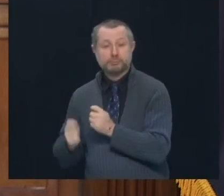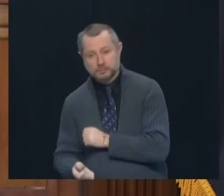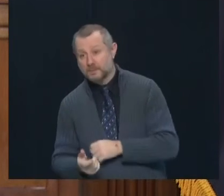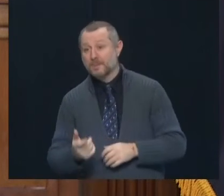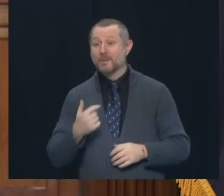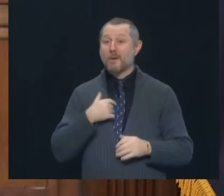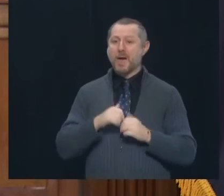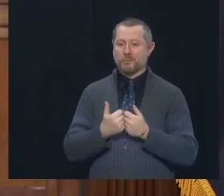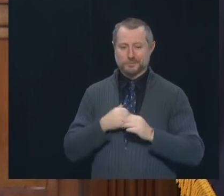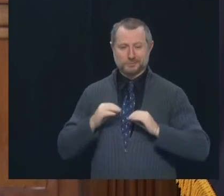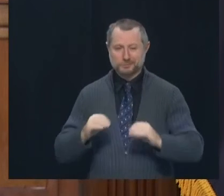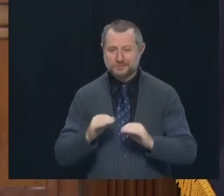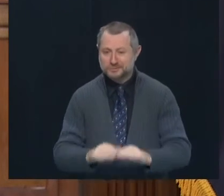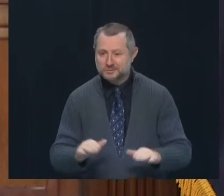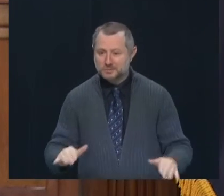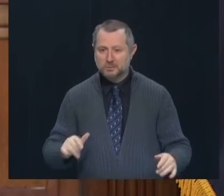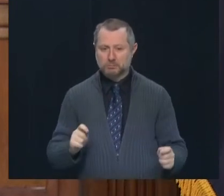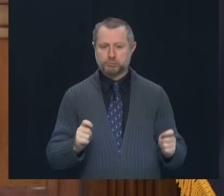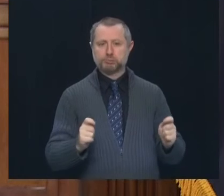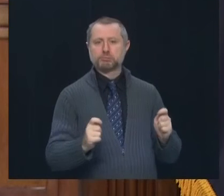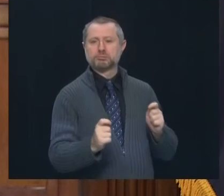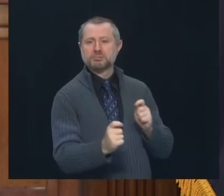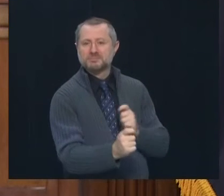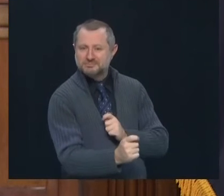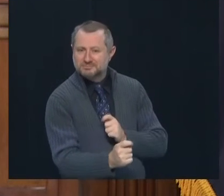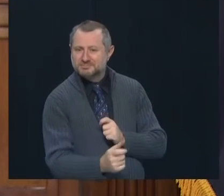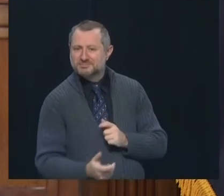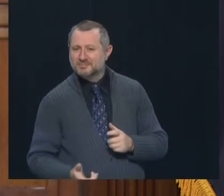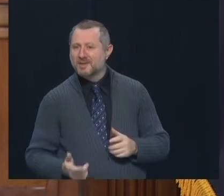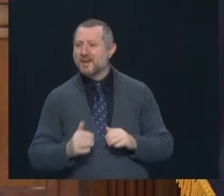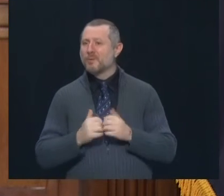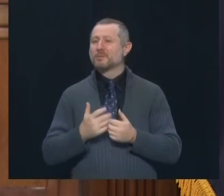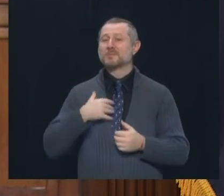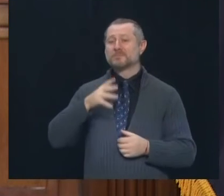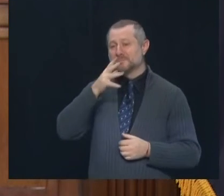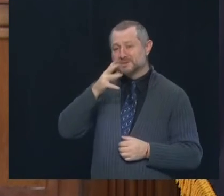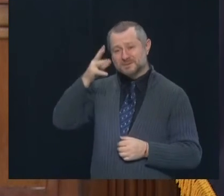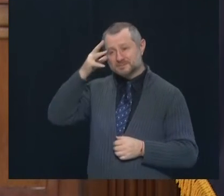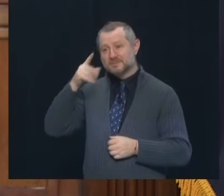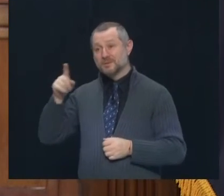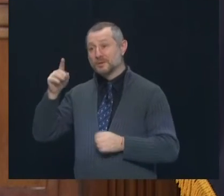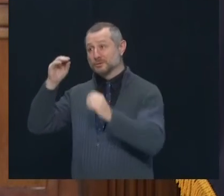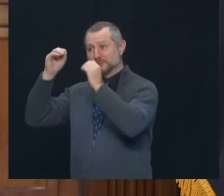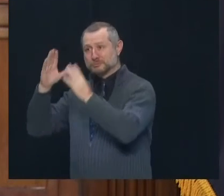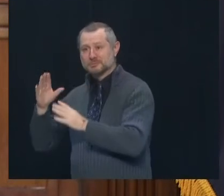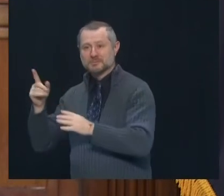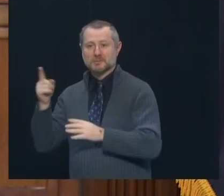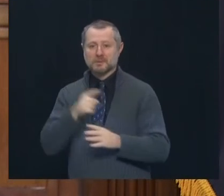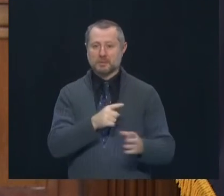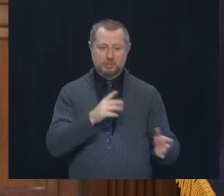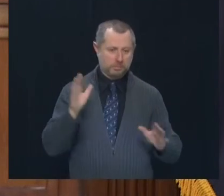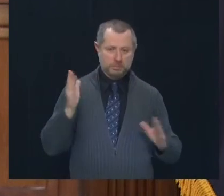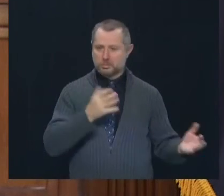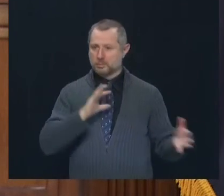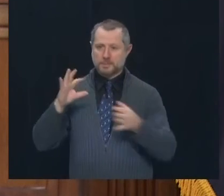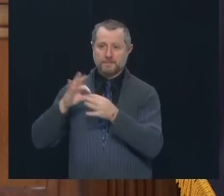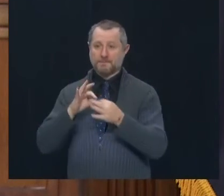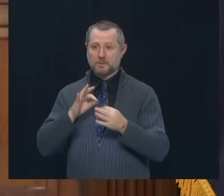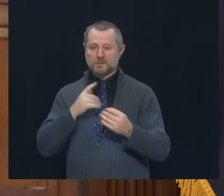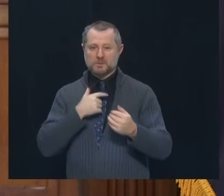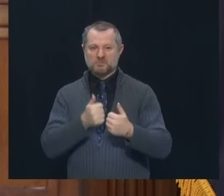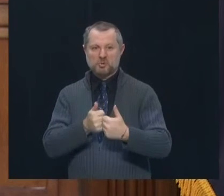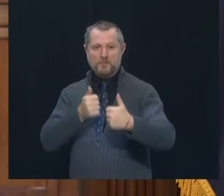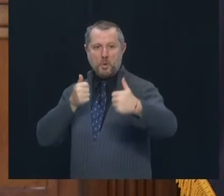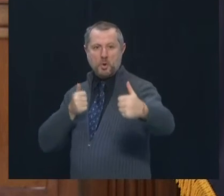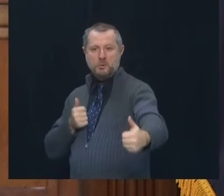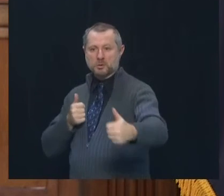is evolving, right? The way parents and teachers deal is evolving, remote teaching, whoever heard of